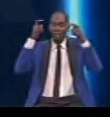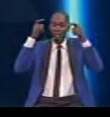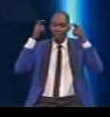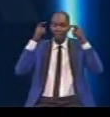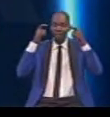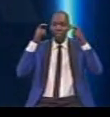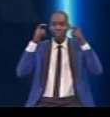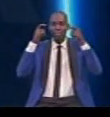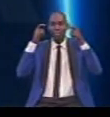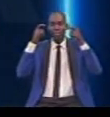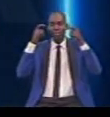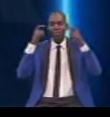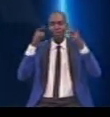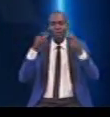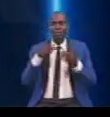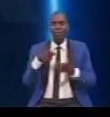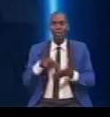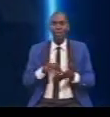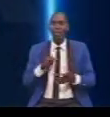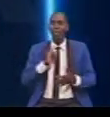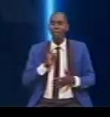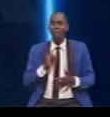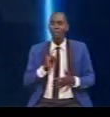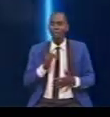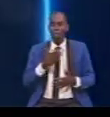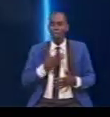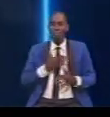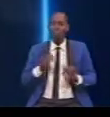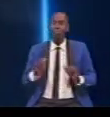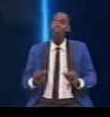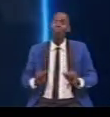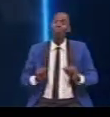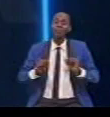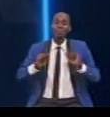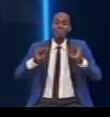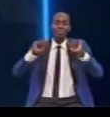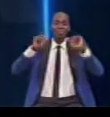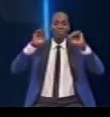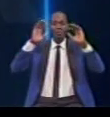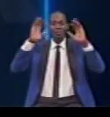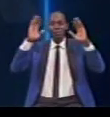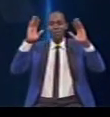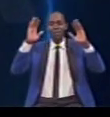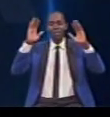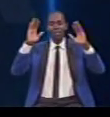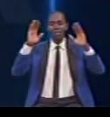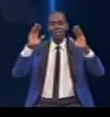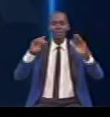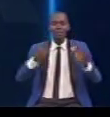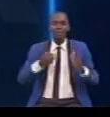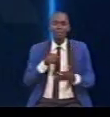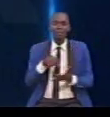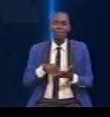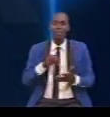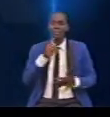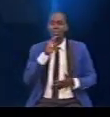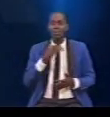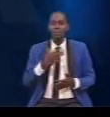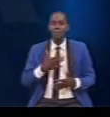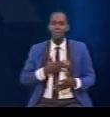crown. This is my surrender. This is